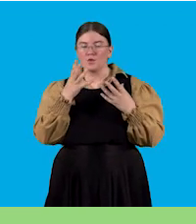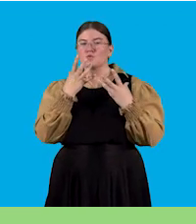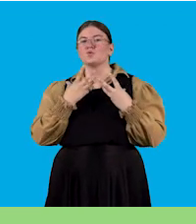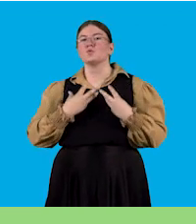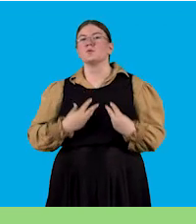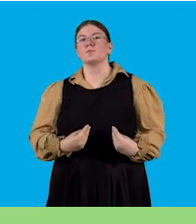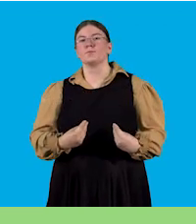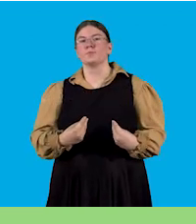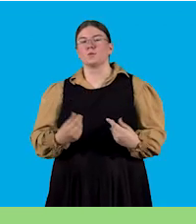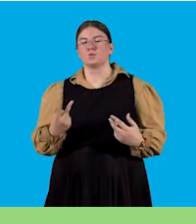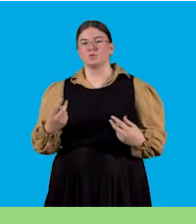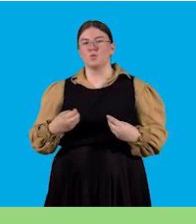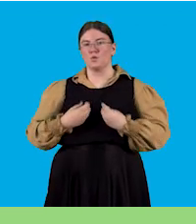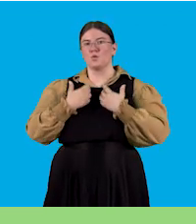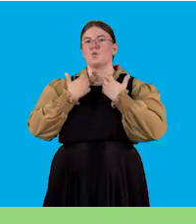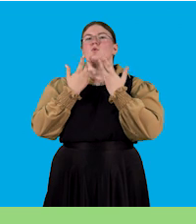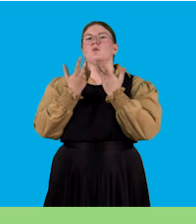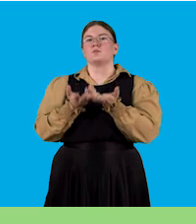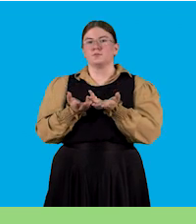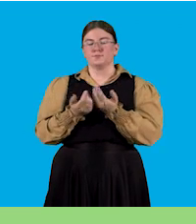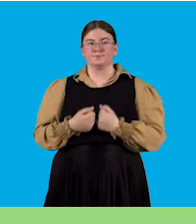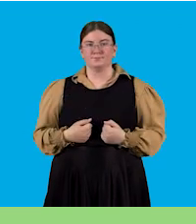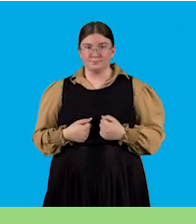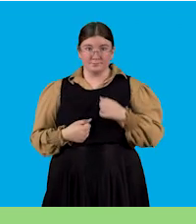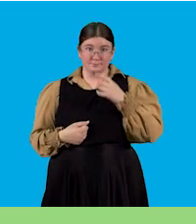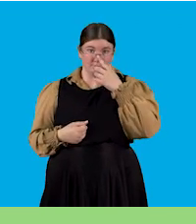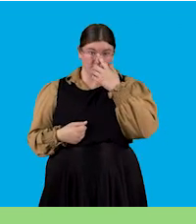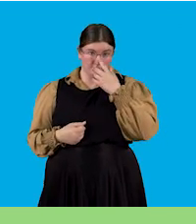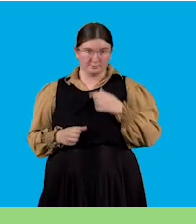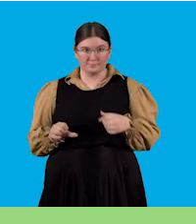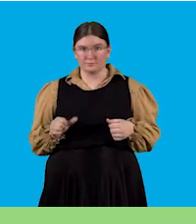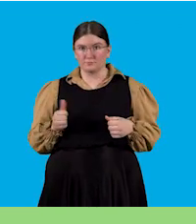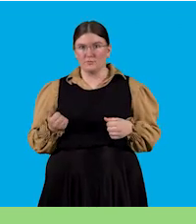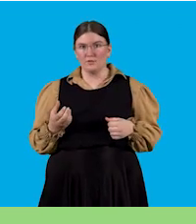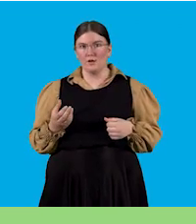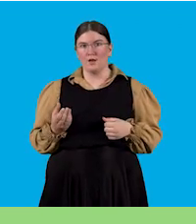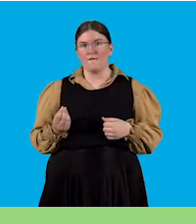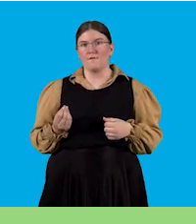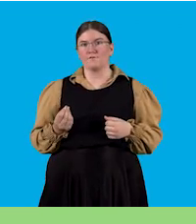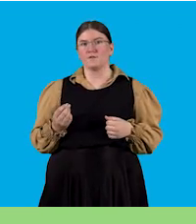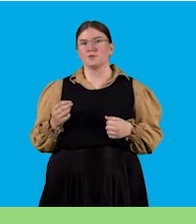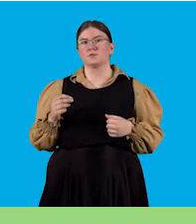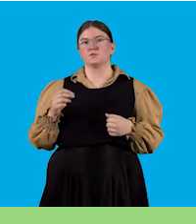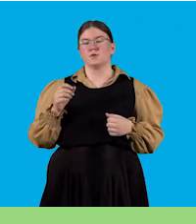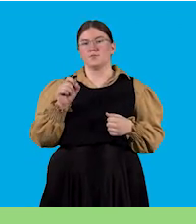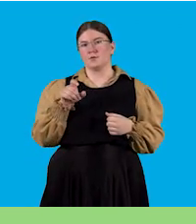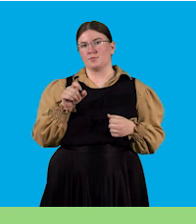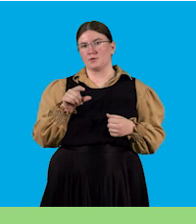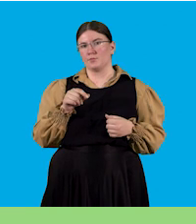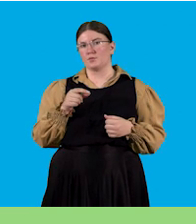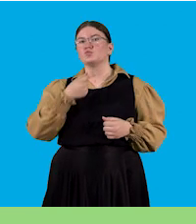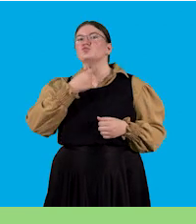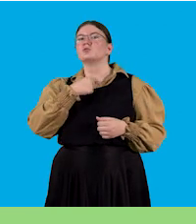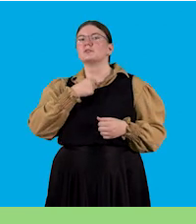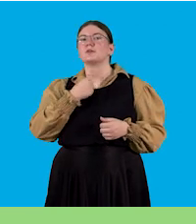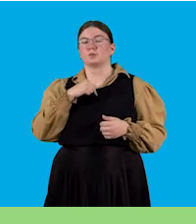and out. Next to it, we have a cross-section of the trachea. Here we